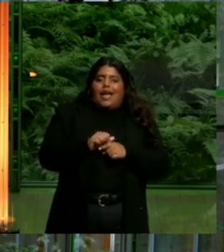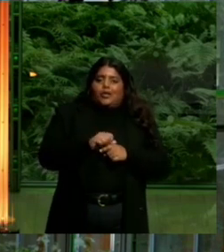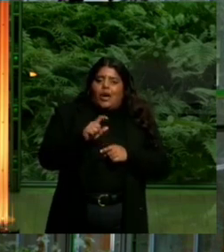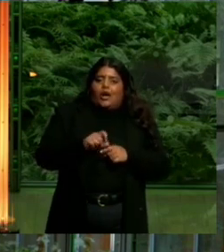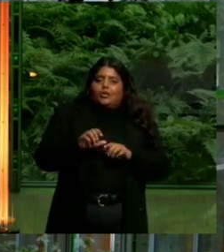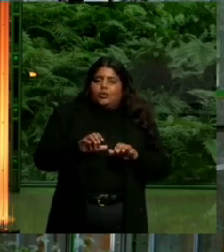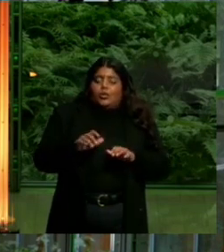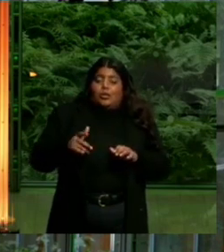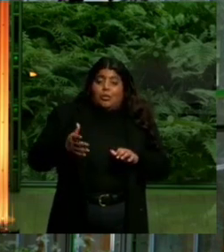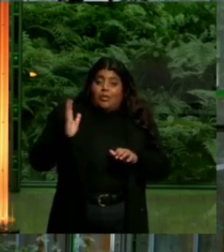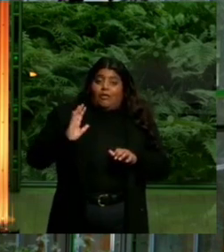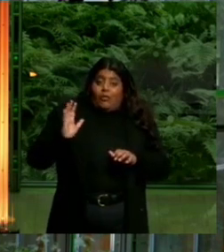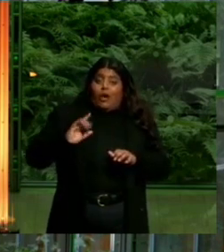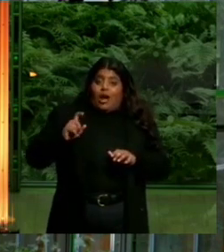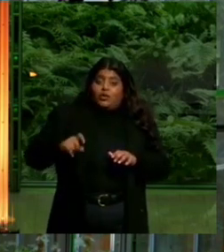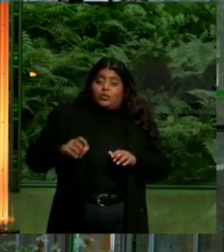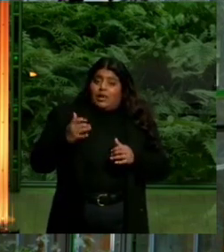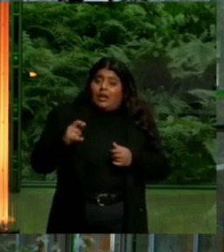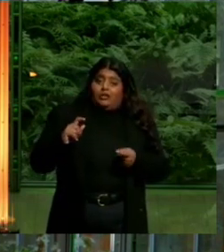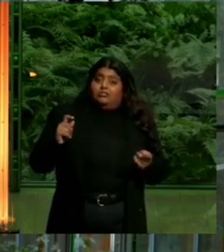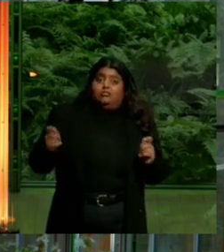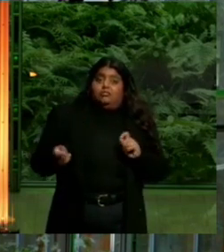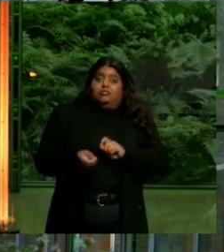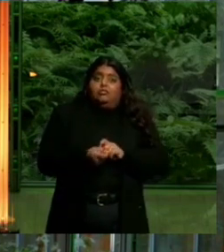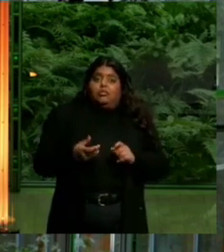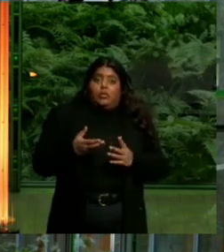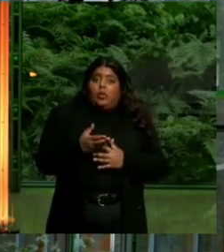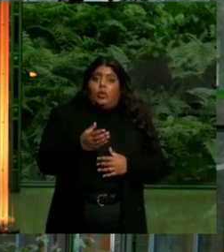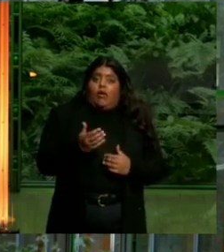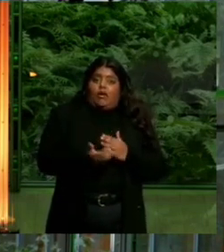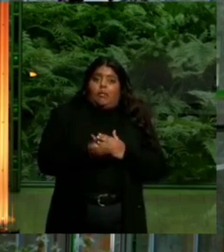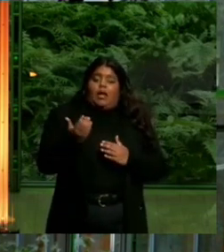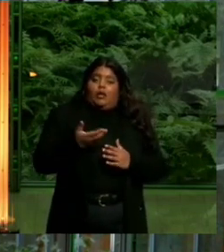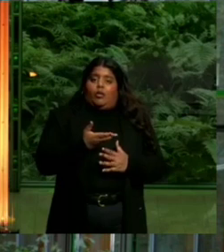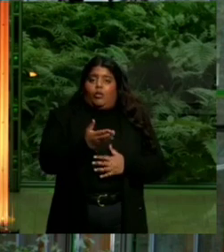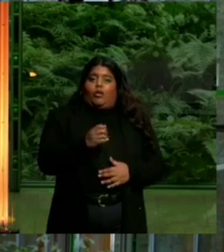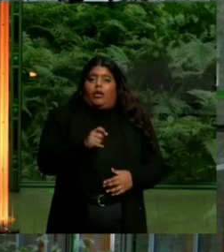completely changed now, and this is being done completely